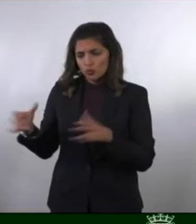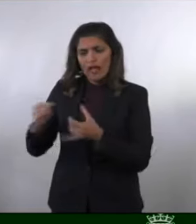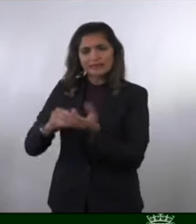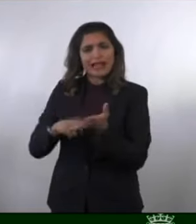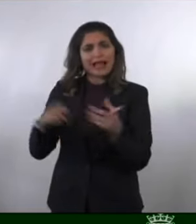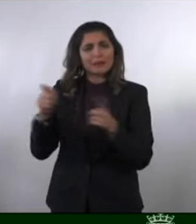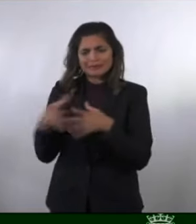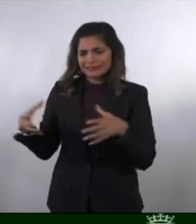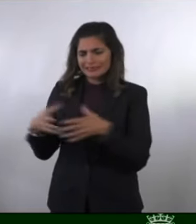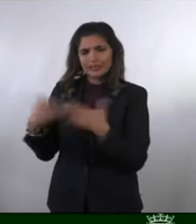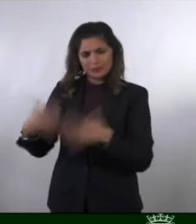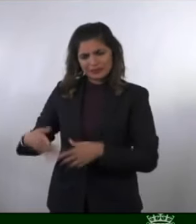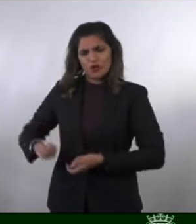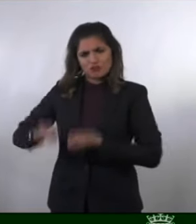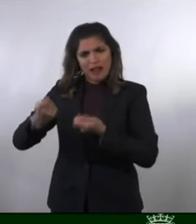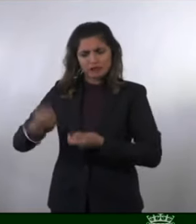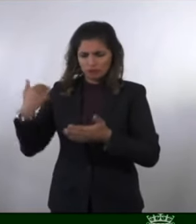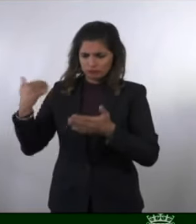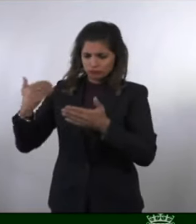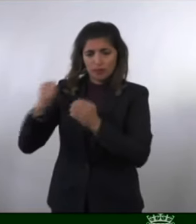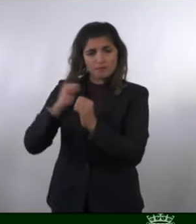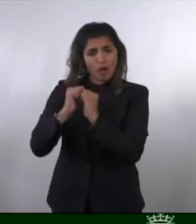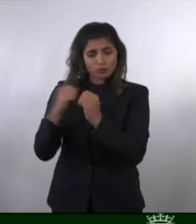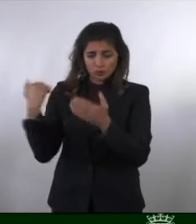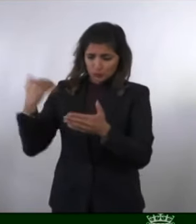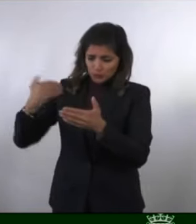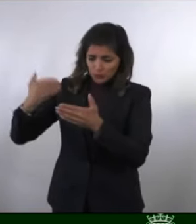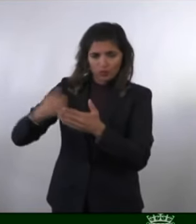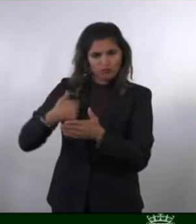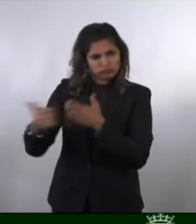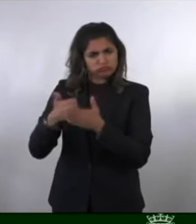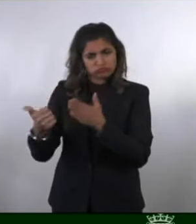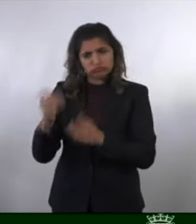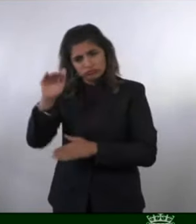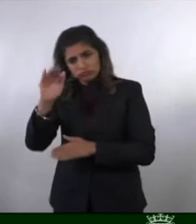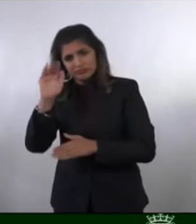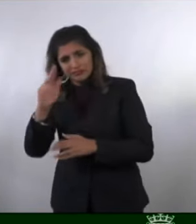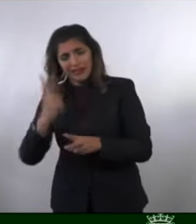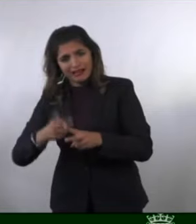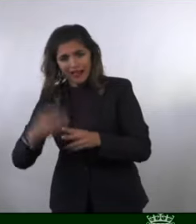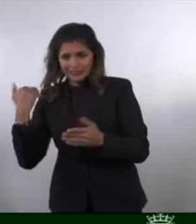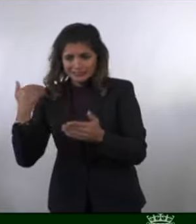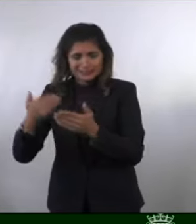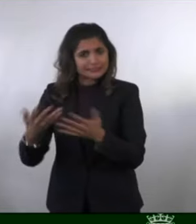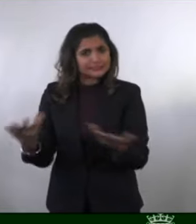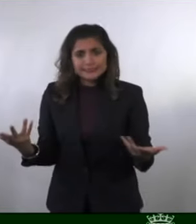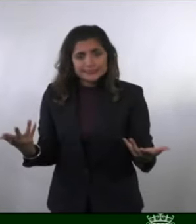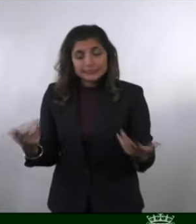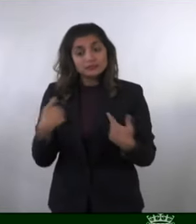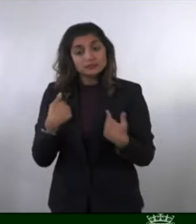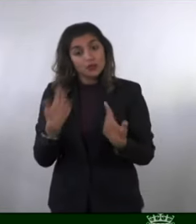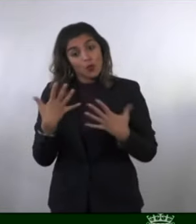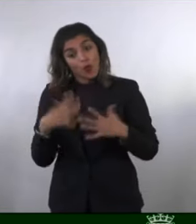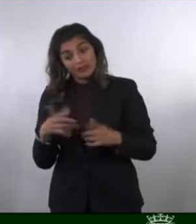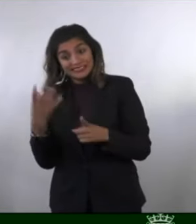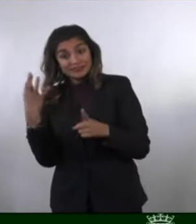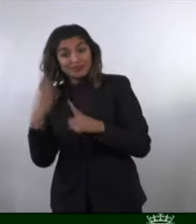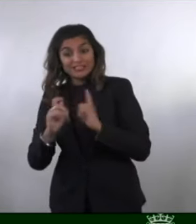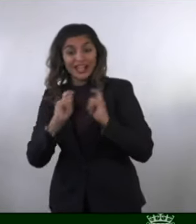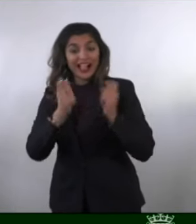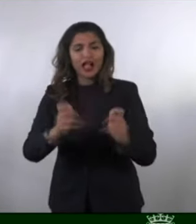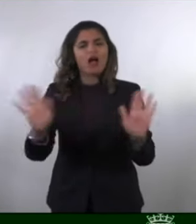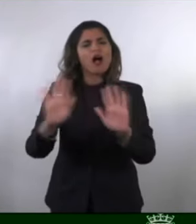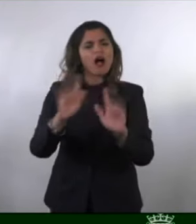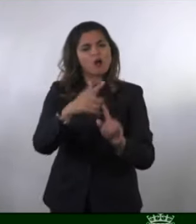ago. The excluded are not asking for any special treatment, but just looking for some of the same fairness that others have